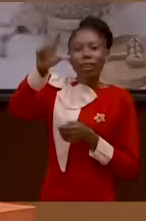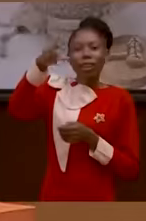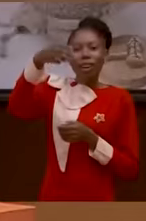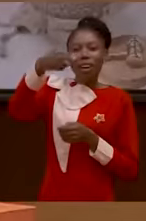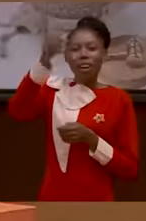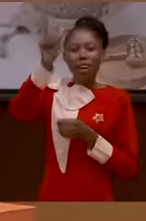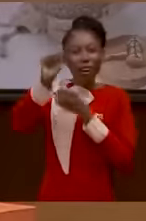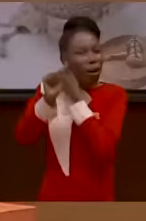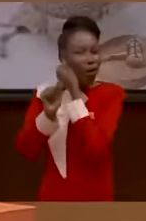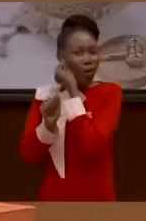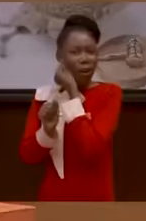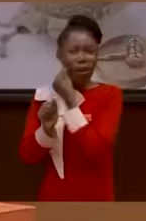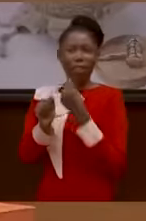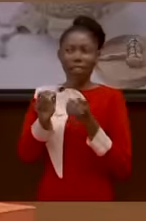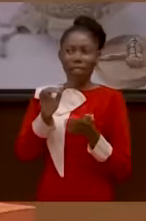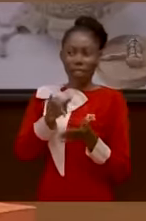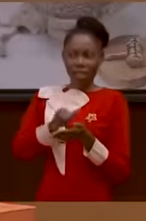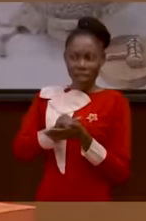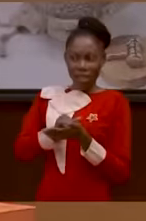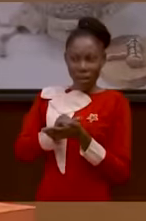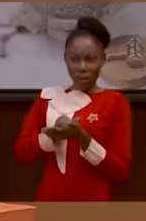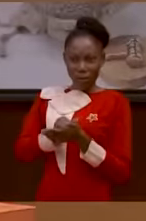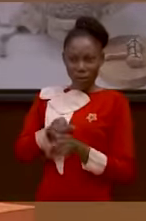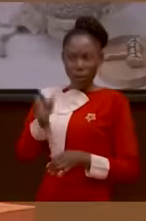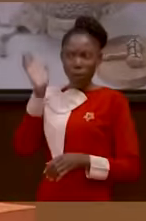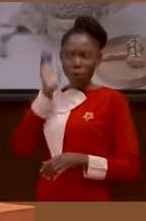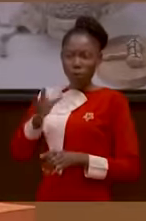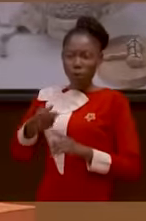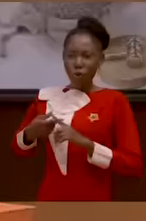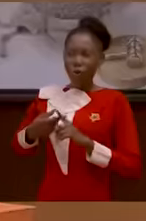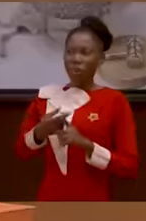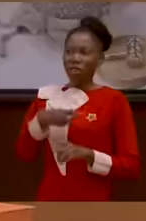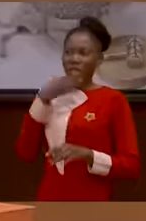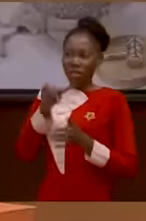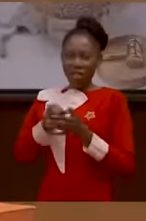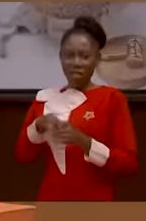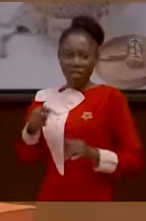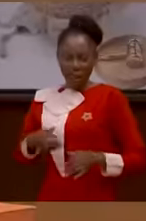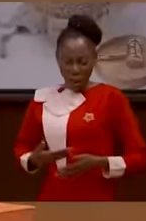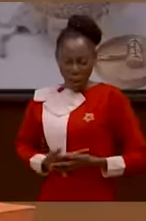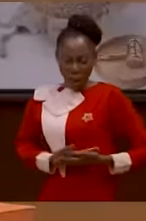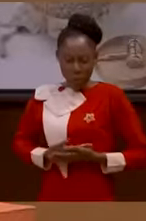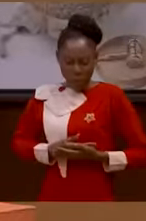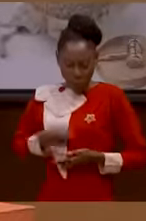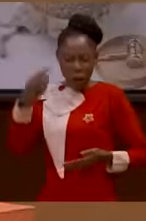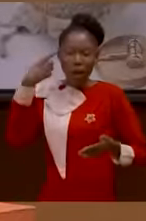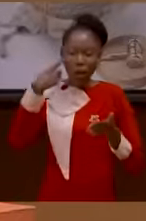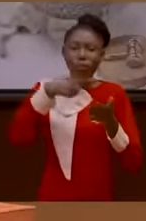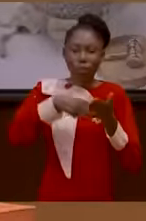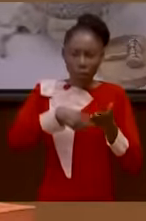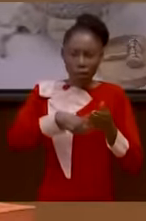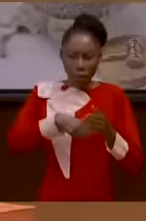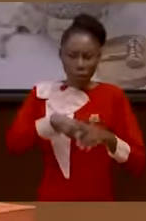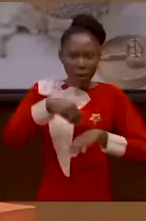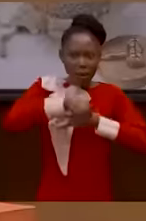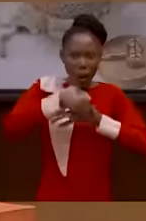from Anna Ateogboyi. That he started threatening me that the child is mine, that he has checked it, and if I don't do